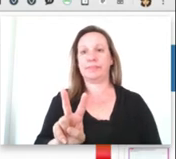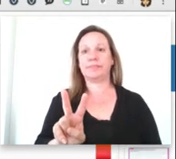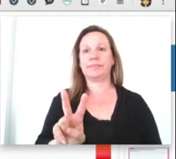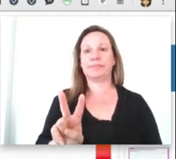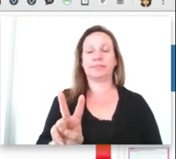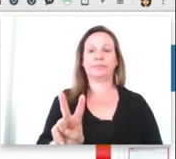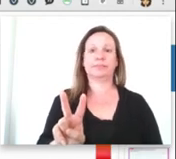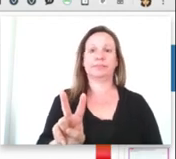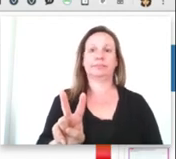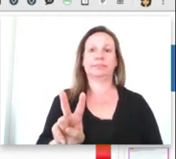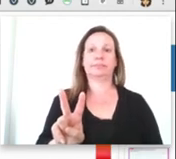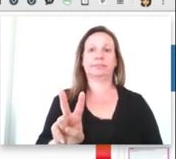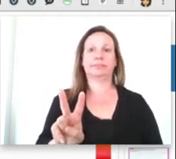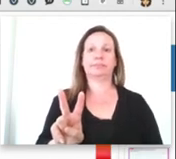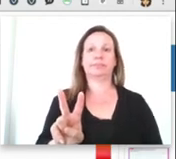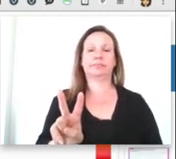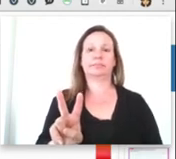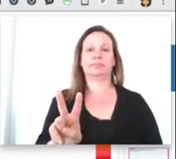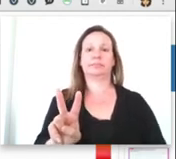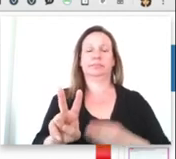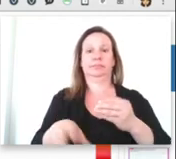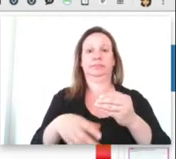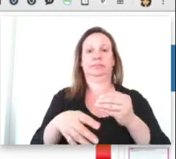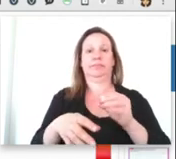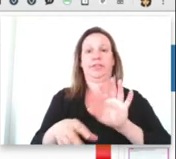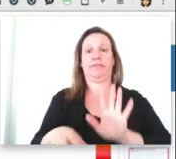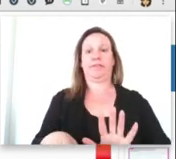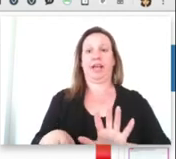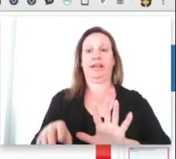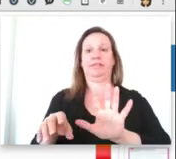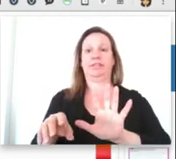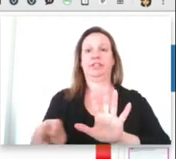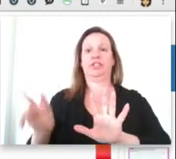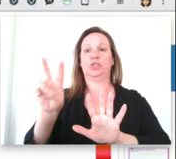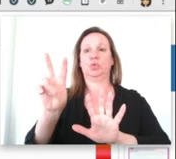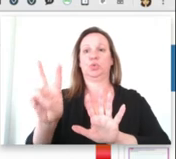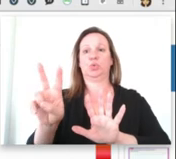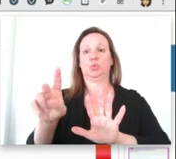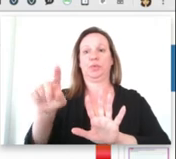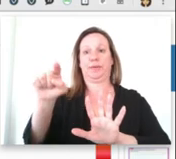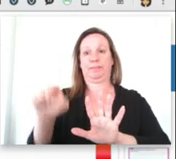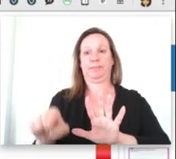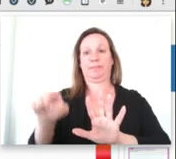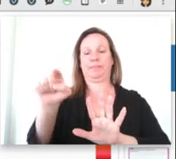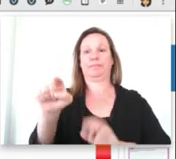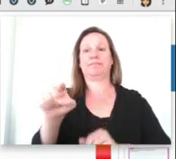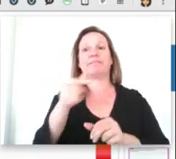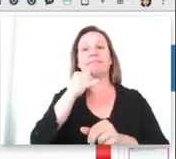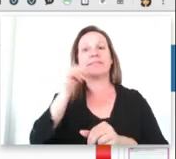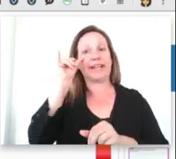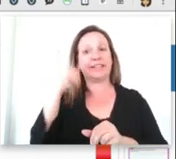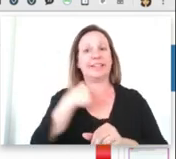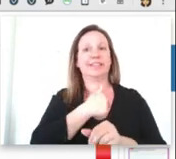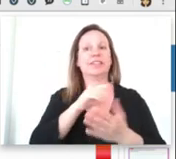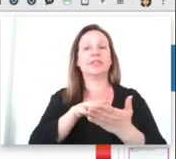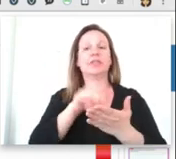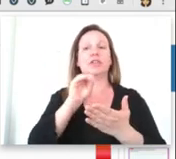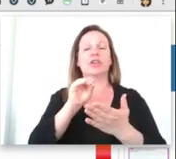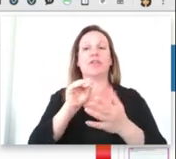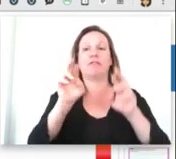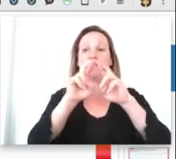2. Add in my 2. Now, yesterday we learned that in